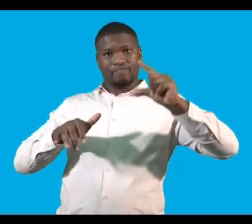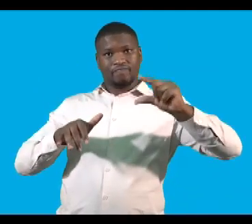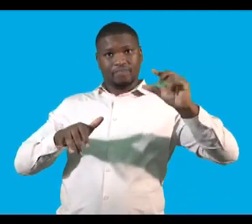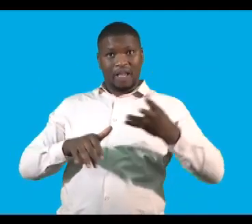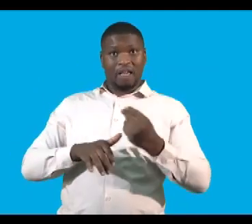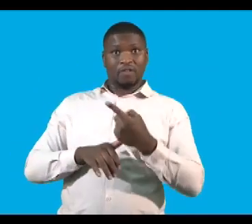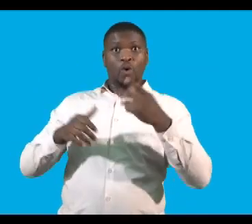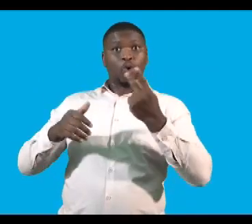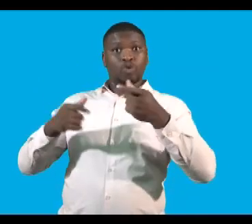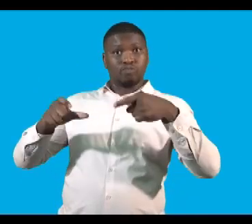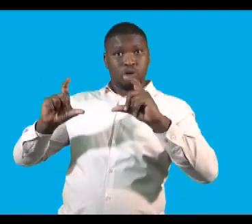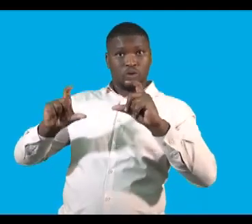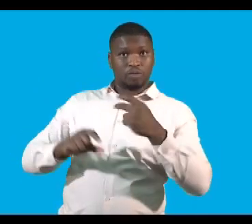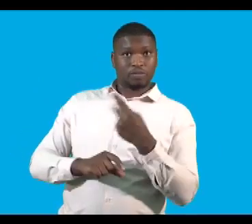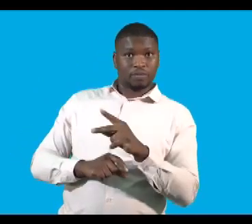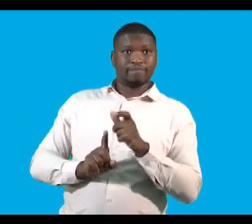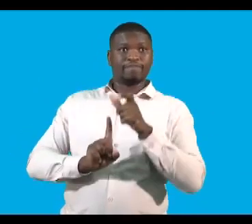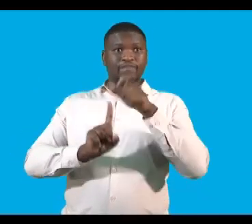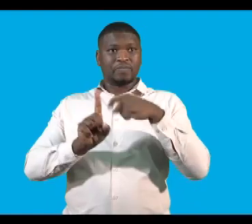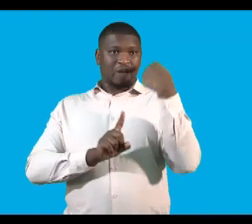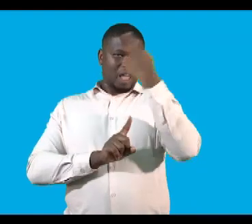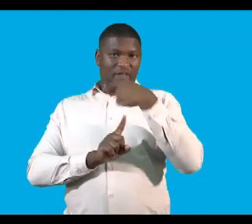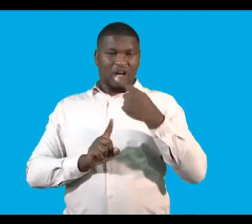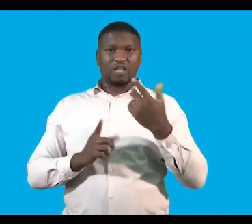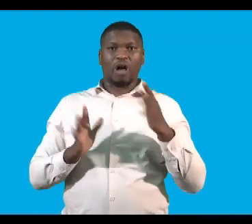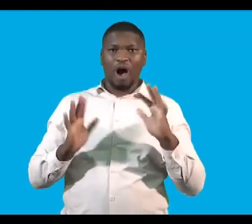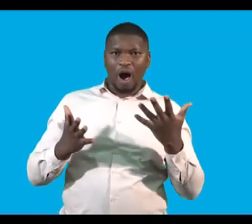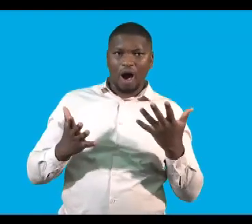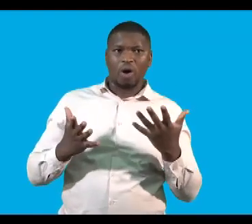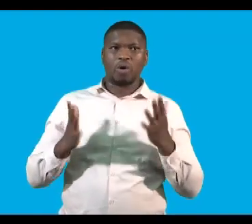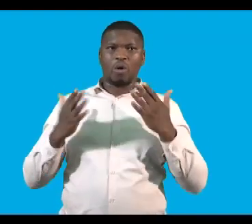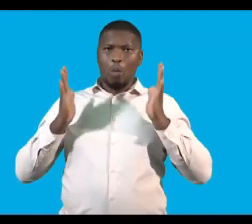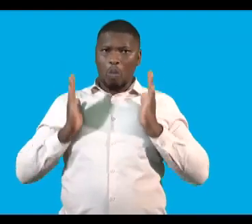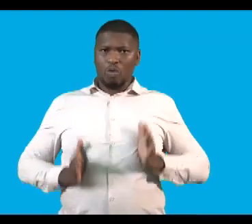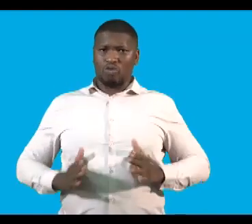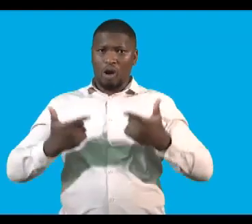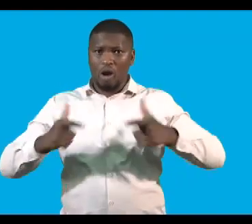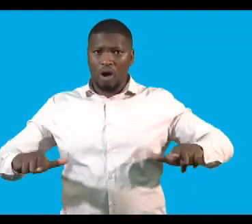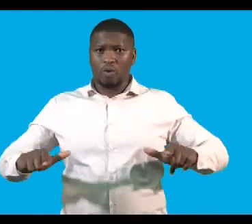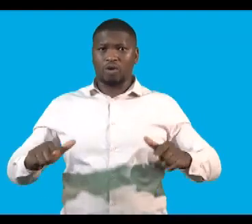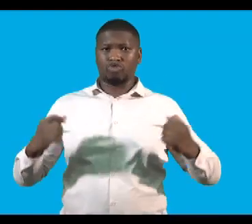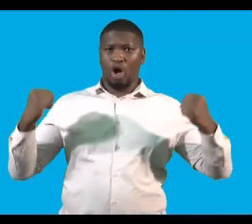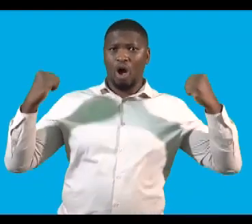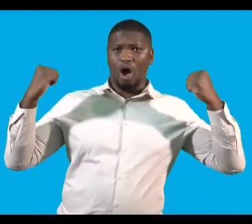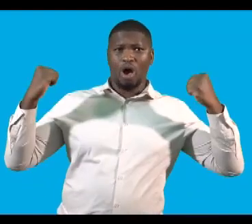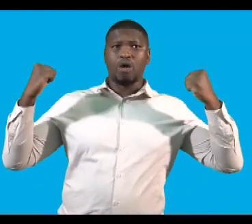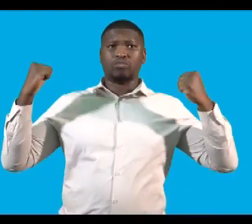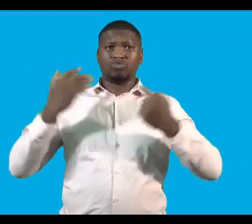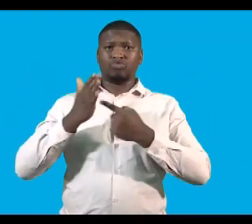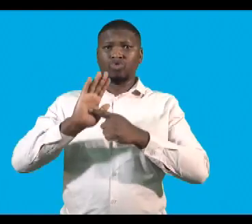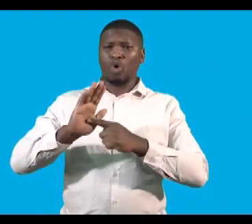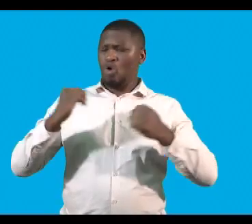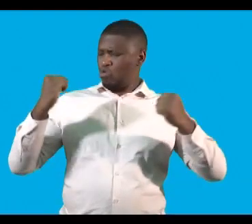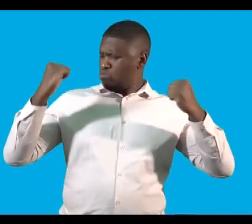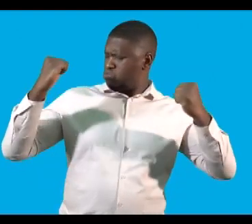bold. We can look at the character and his facial expression, at his body language. His arms are up, showing